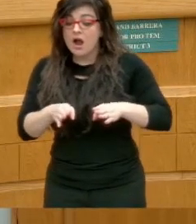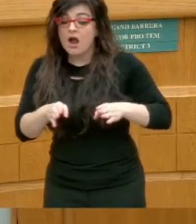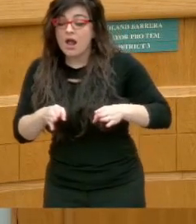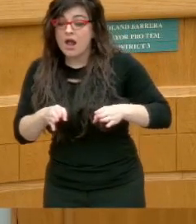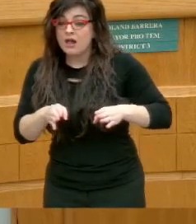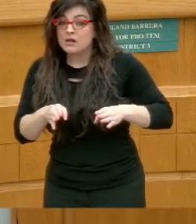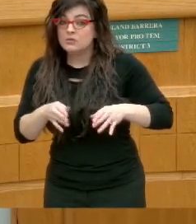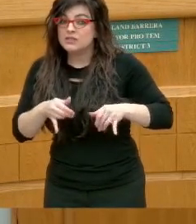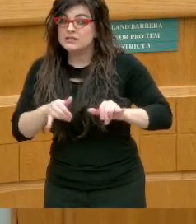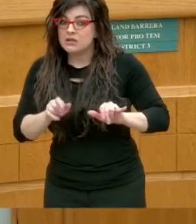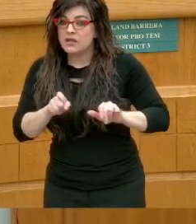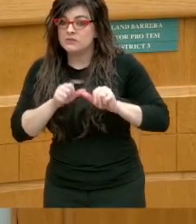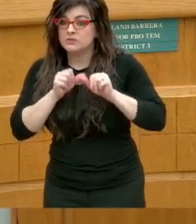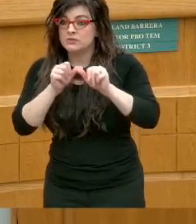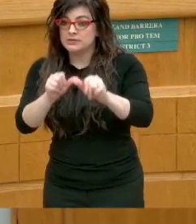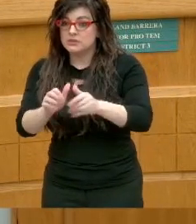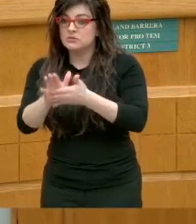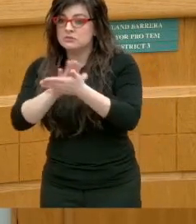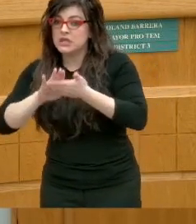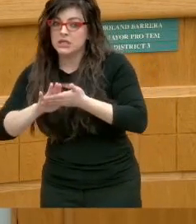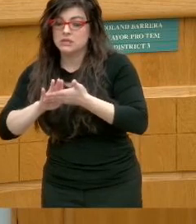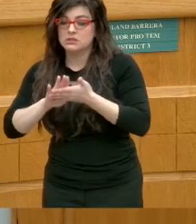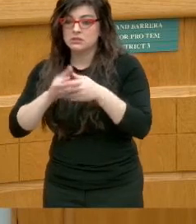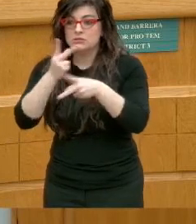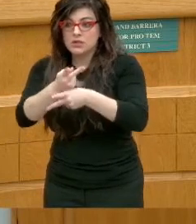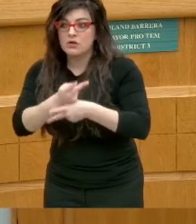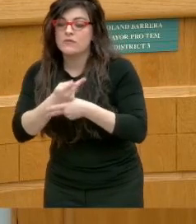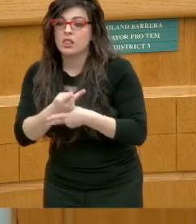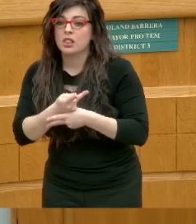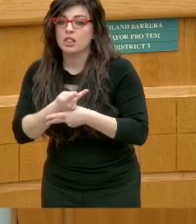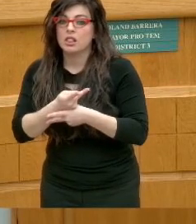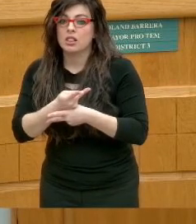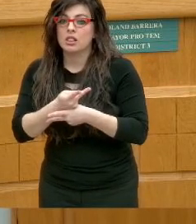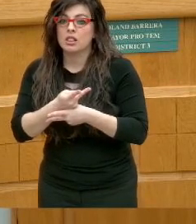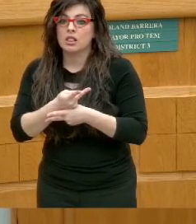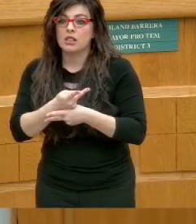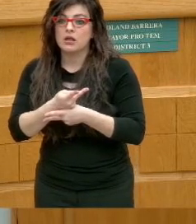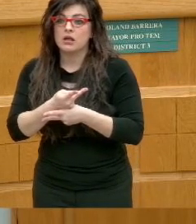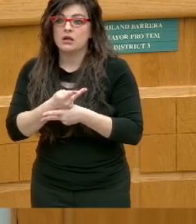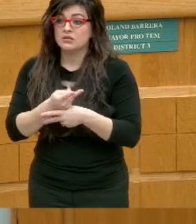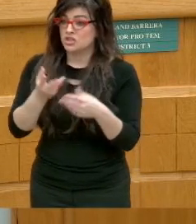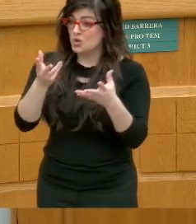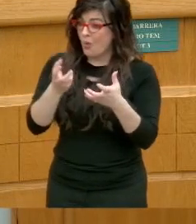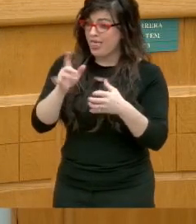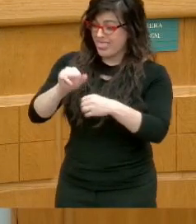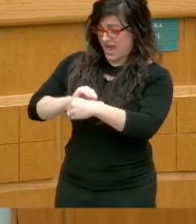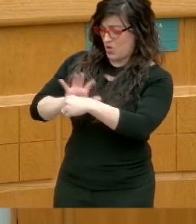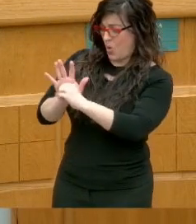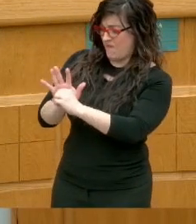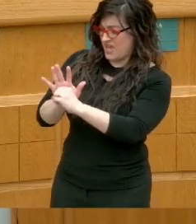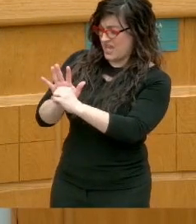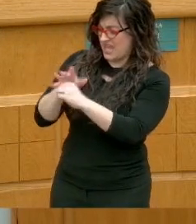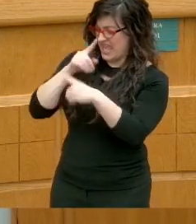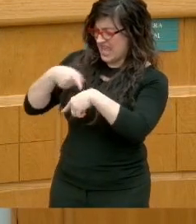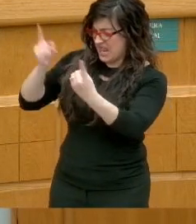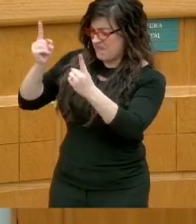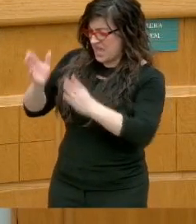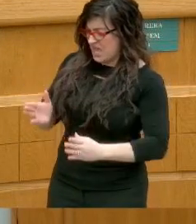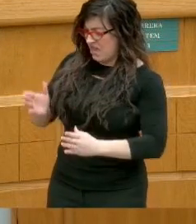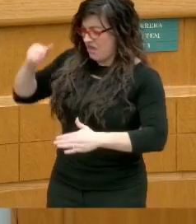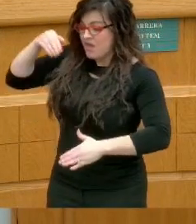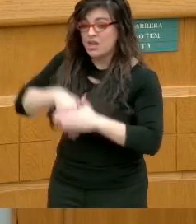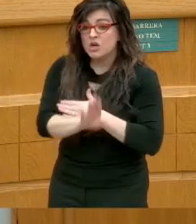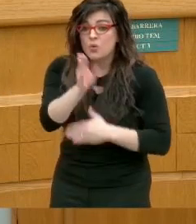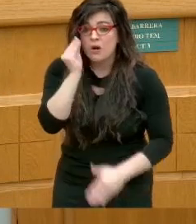and I think that this is a good way to think about it. Do not let this enemy come in your home. Do not let it invade your